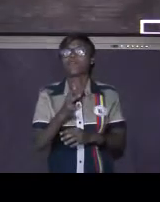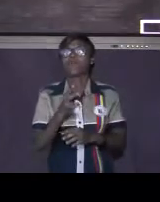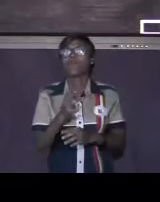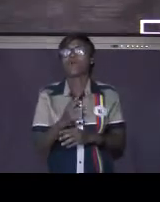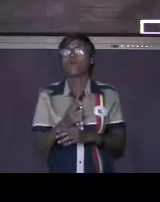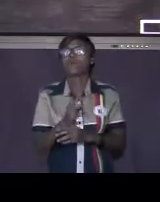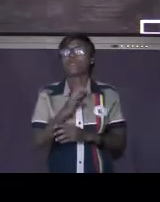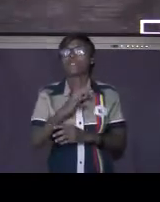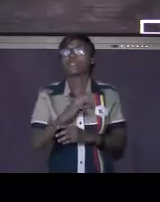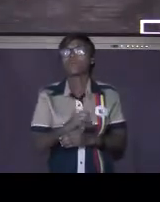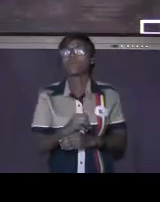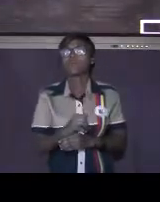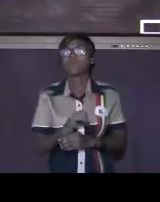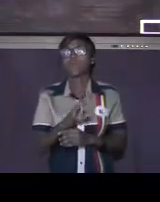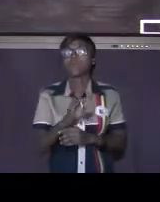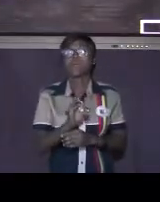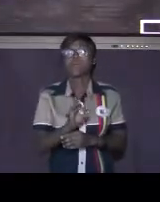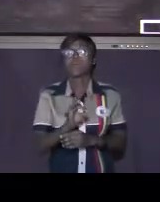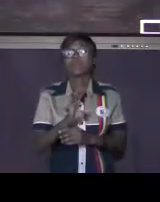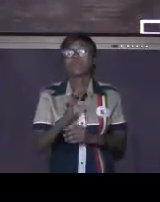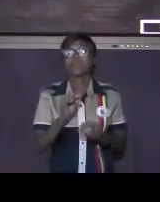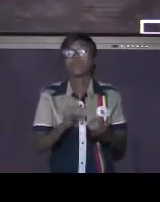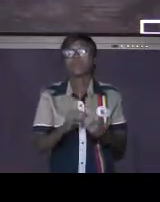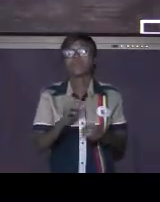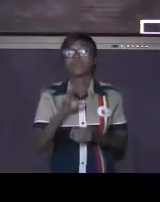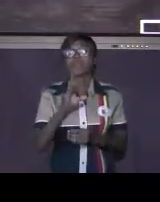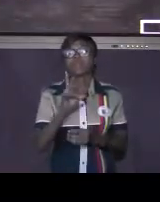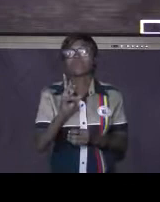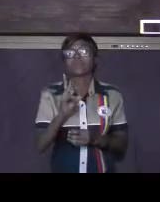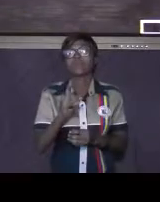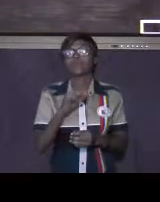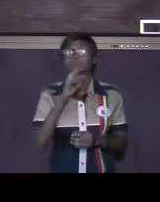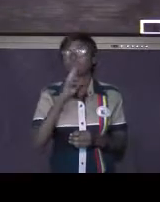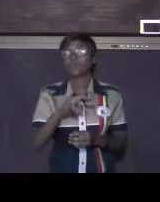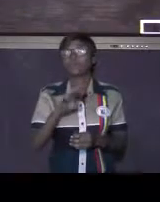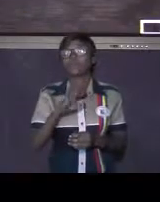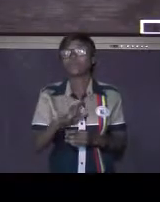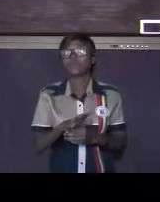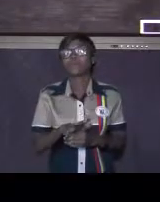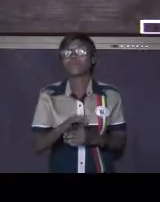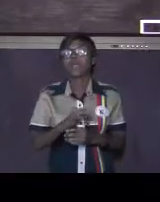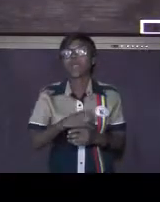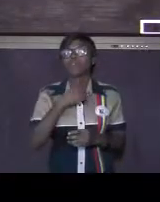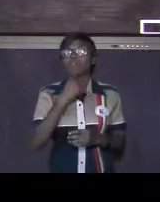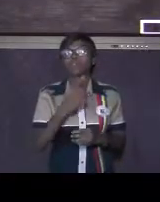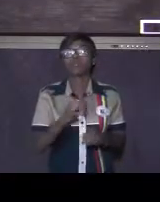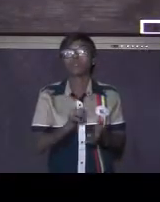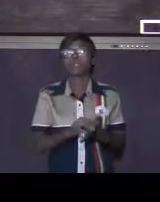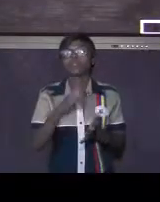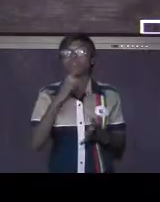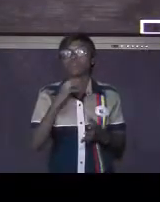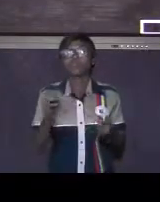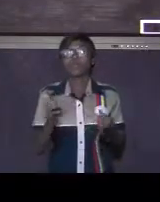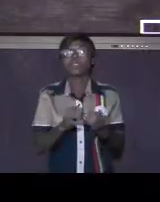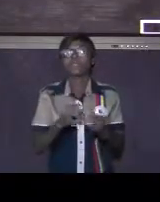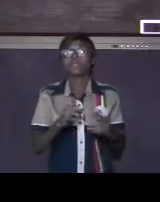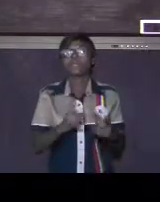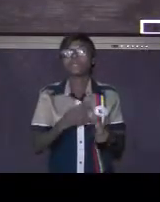centimeters. 8 plus 17 will give us 25. I did say in the last lesson that we should add these numbers first before